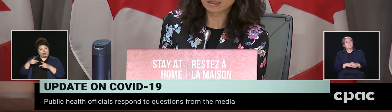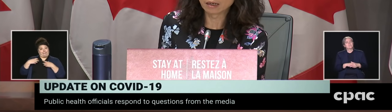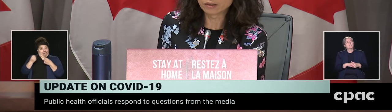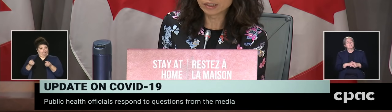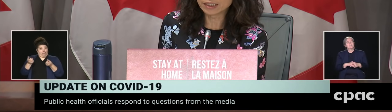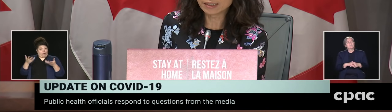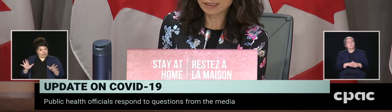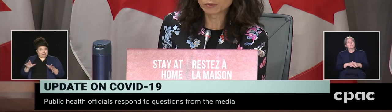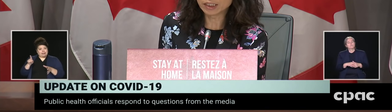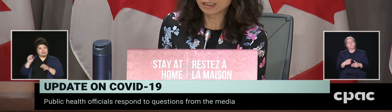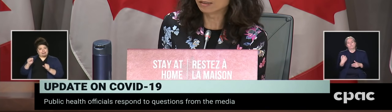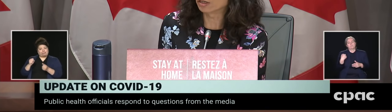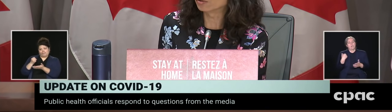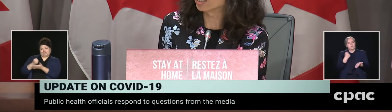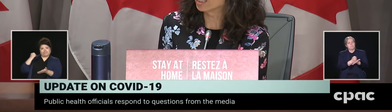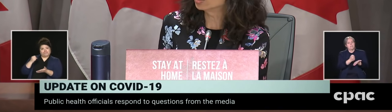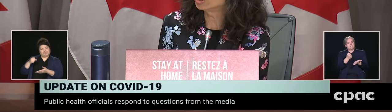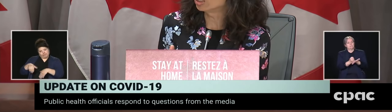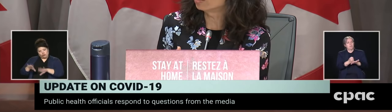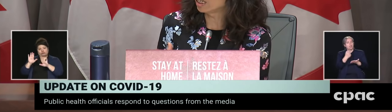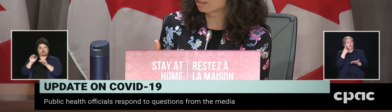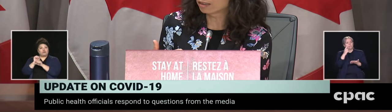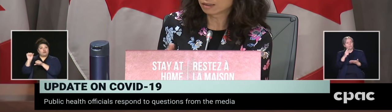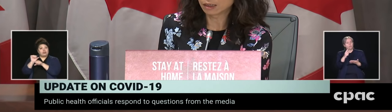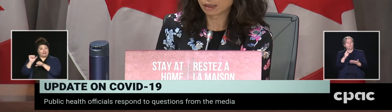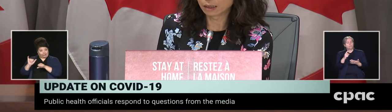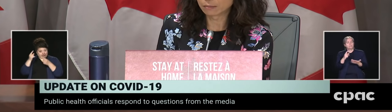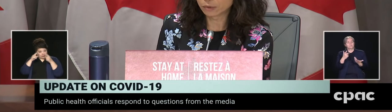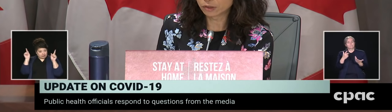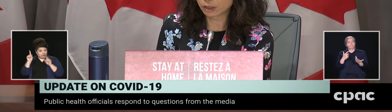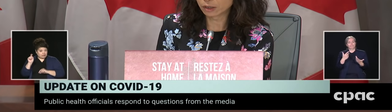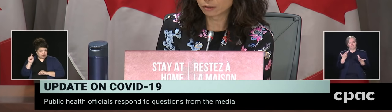think the answer is we don't actually know yet.